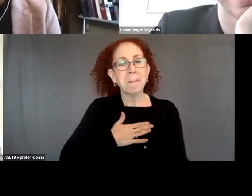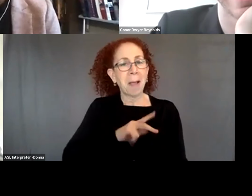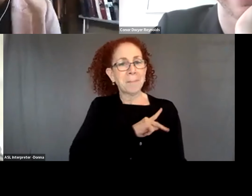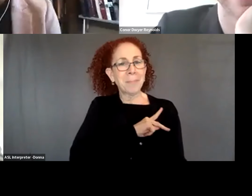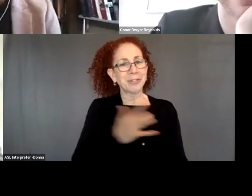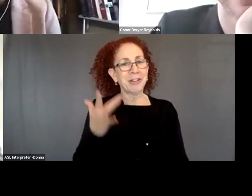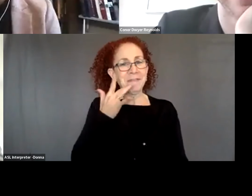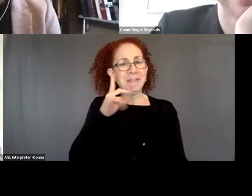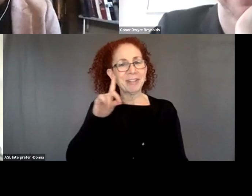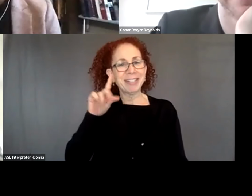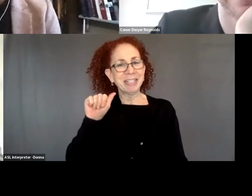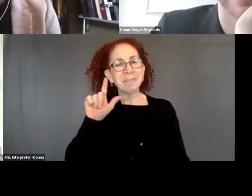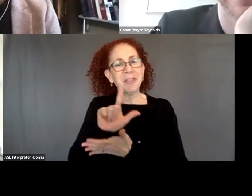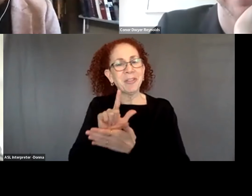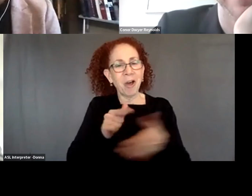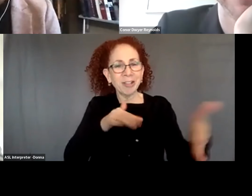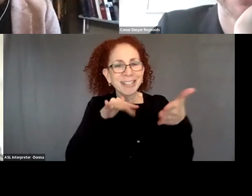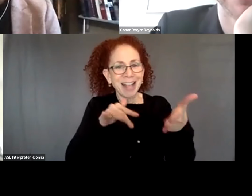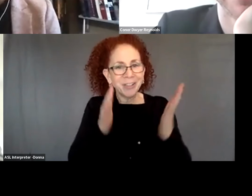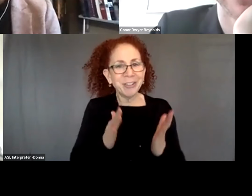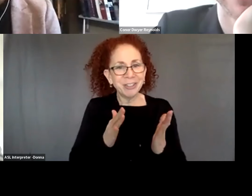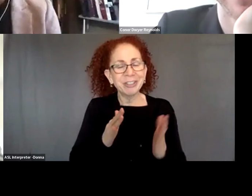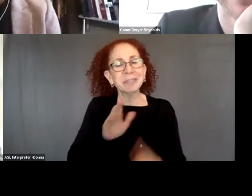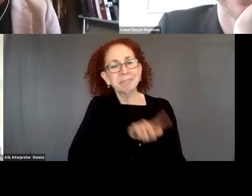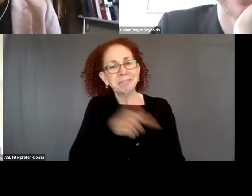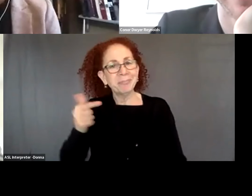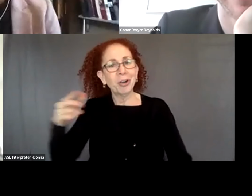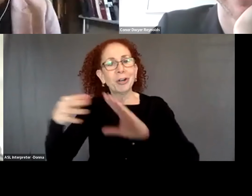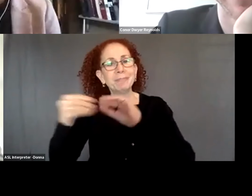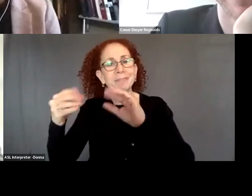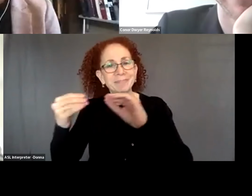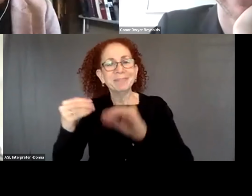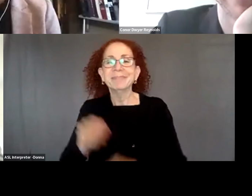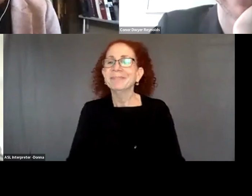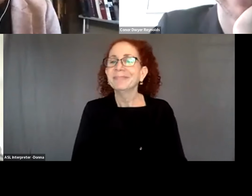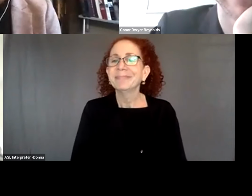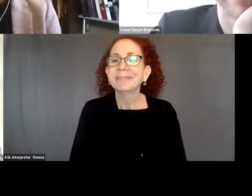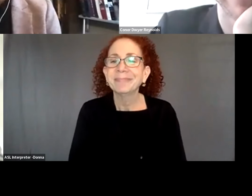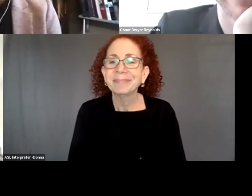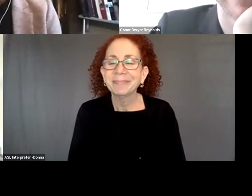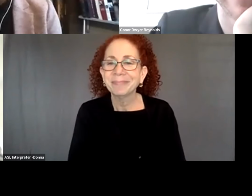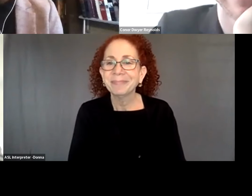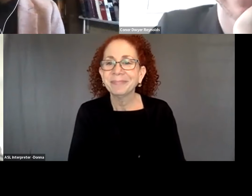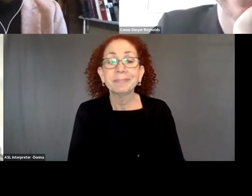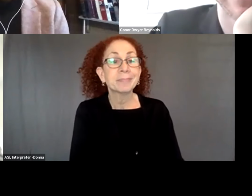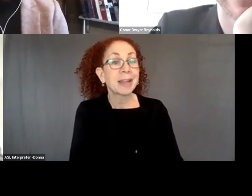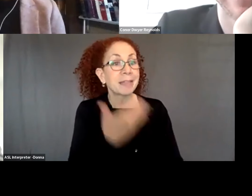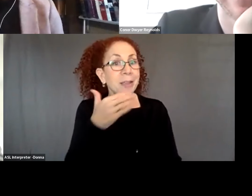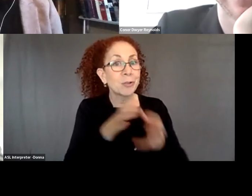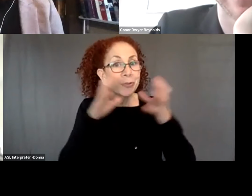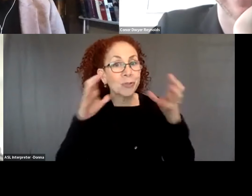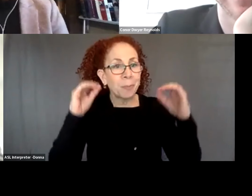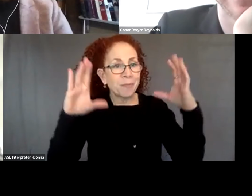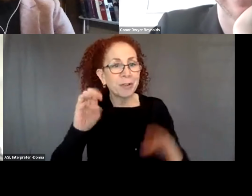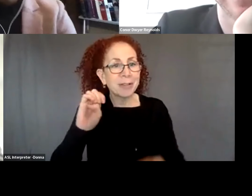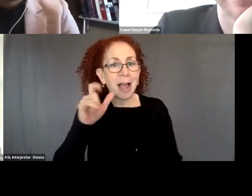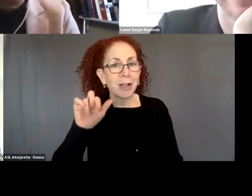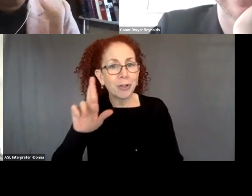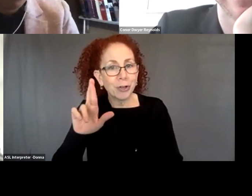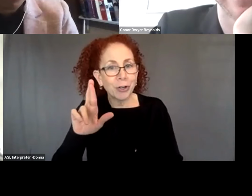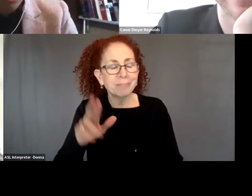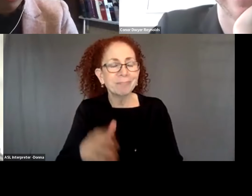favorite disability law scholars, to hear her talk about her work. Thank you so much, Professor Eyer, and